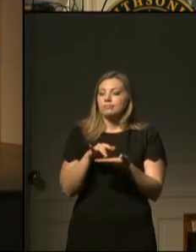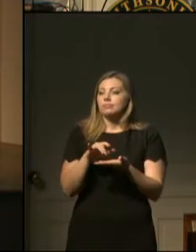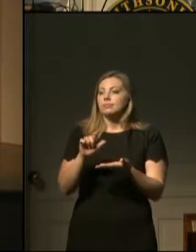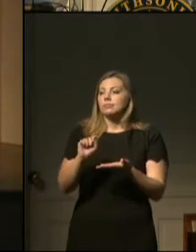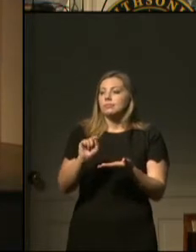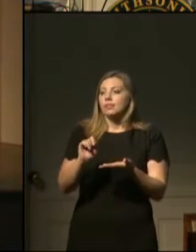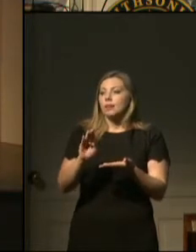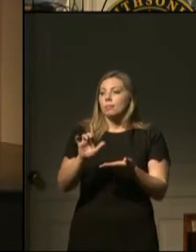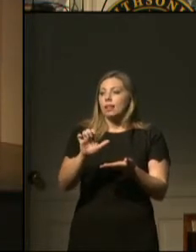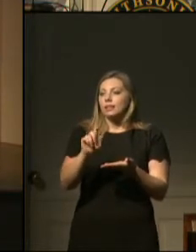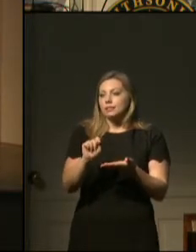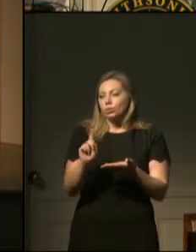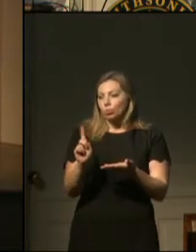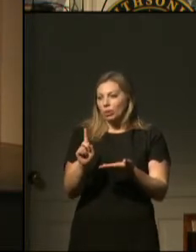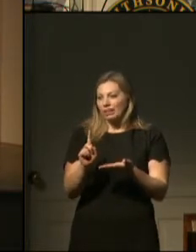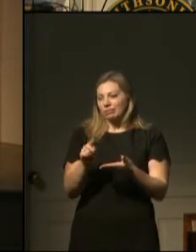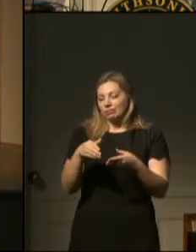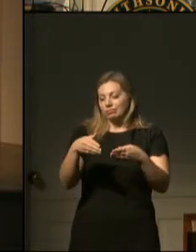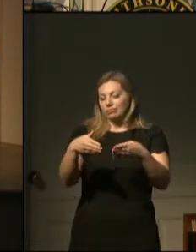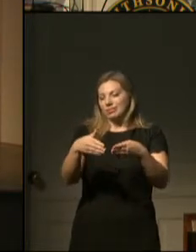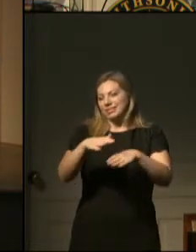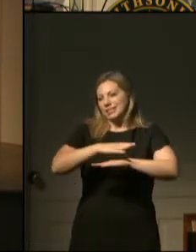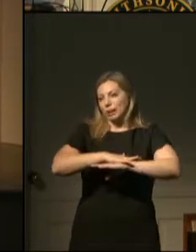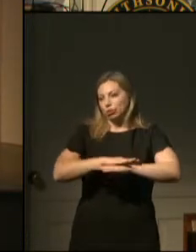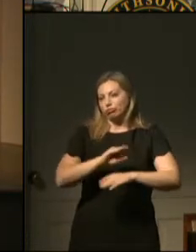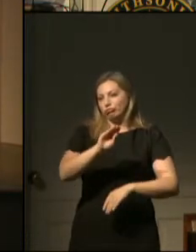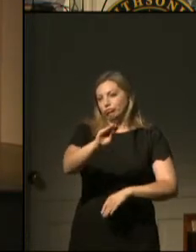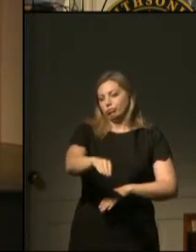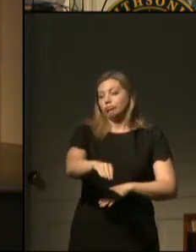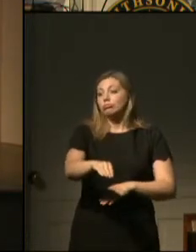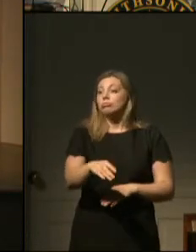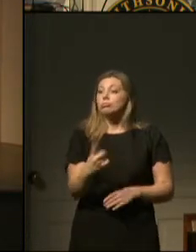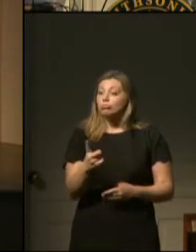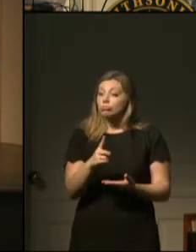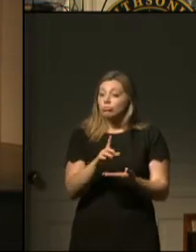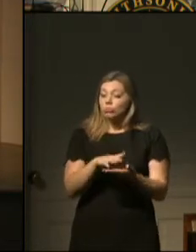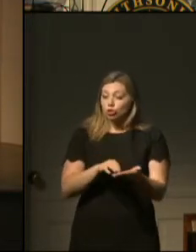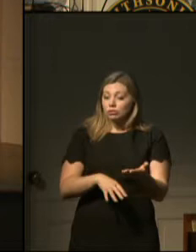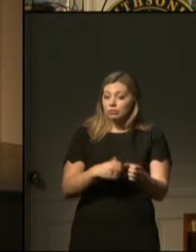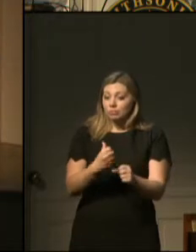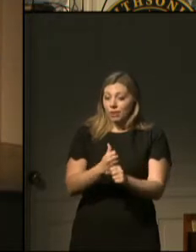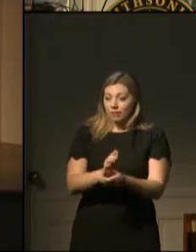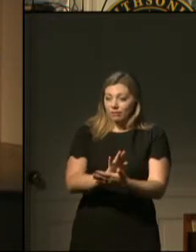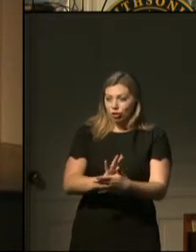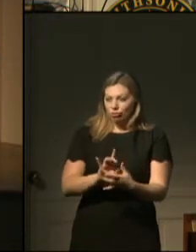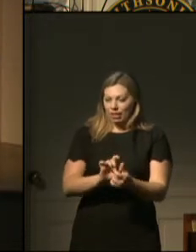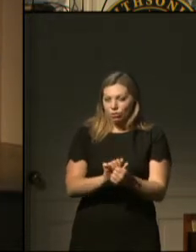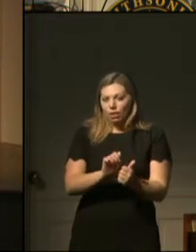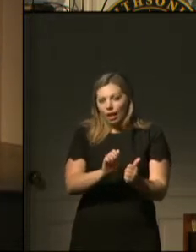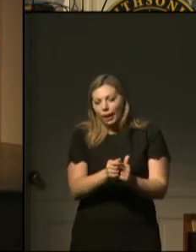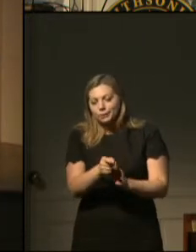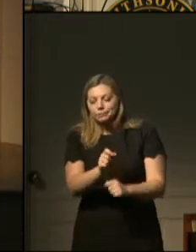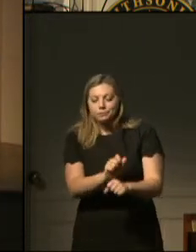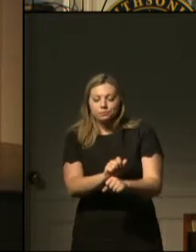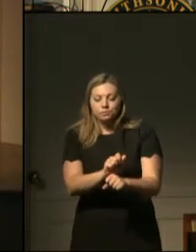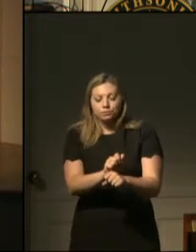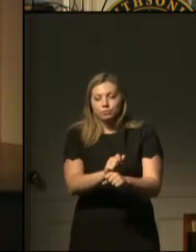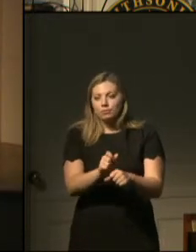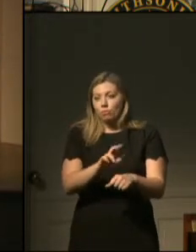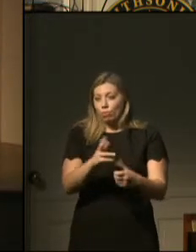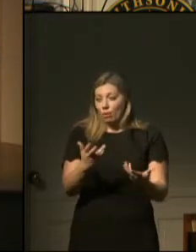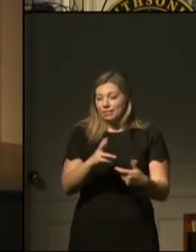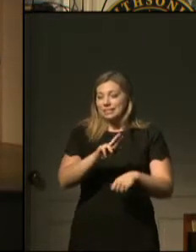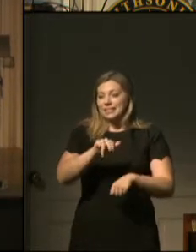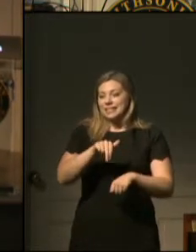on the back part of the table. And one of my students made a video about how he was working on a